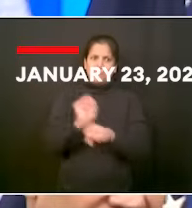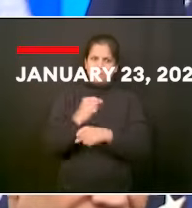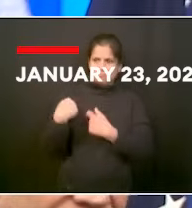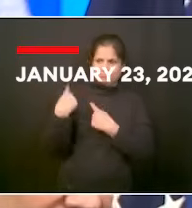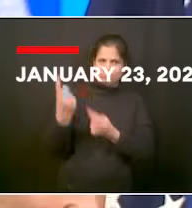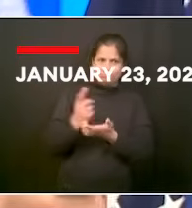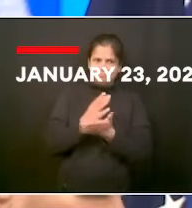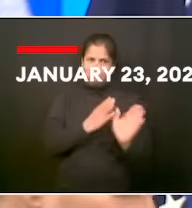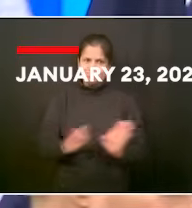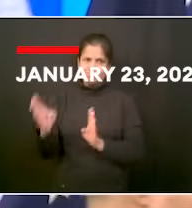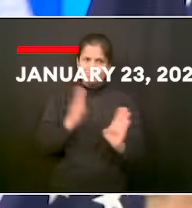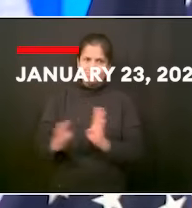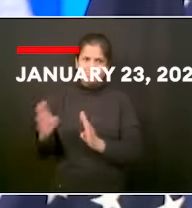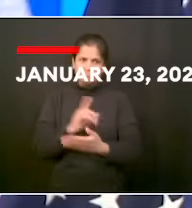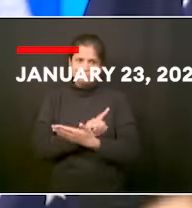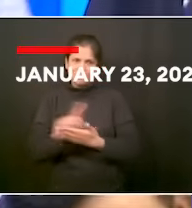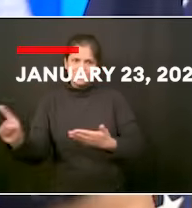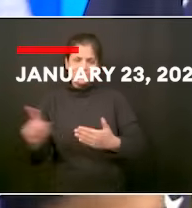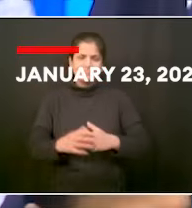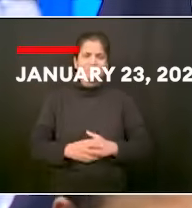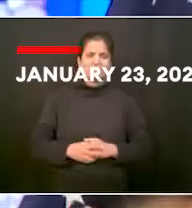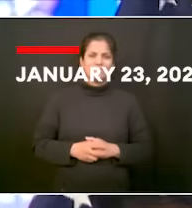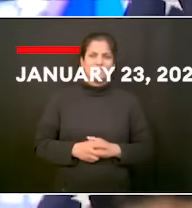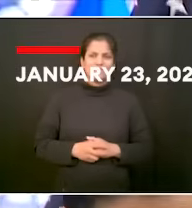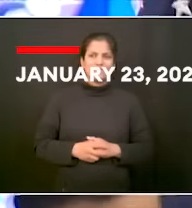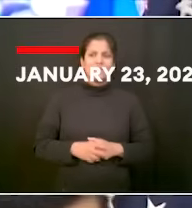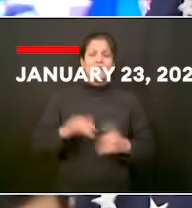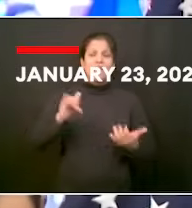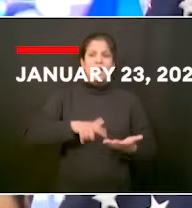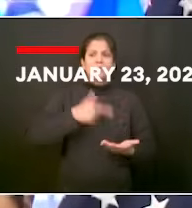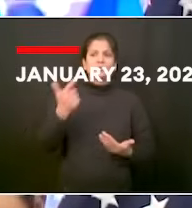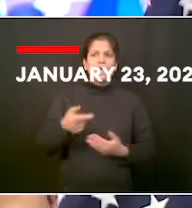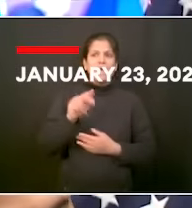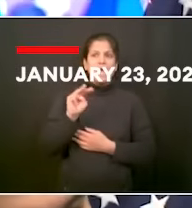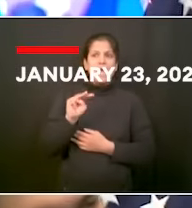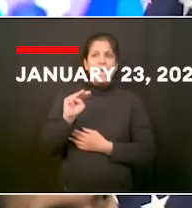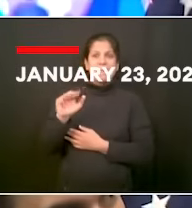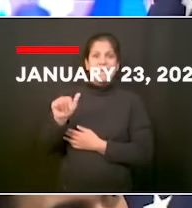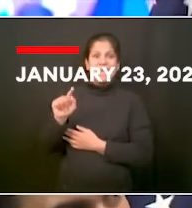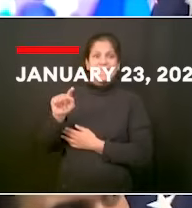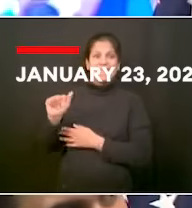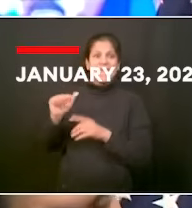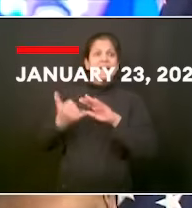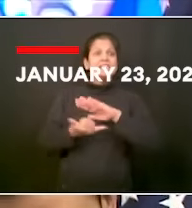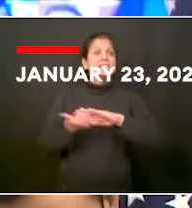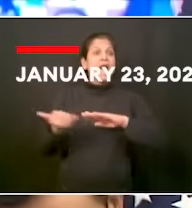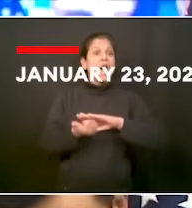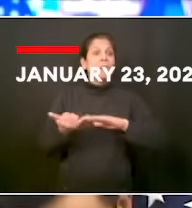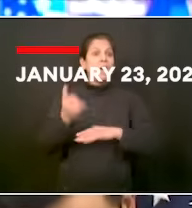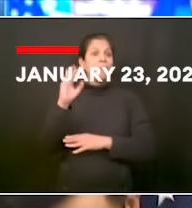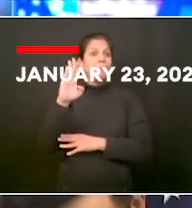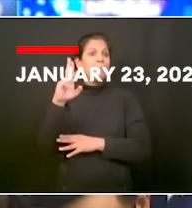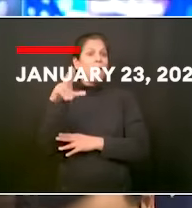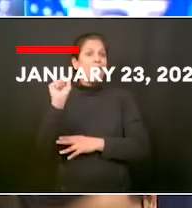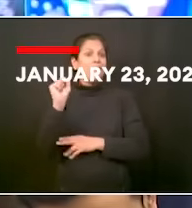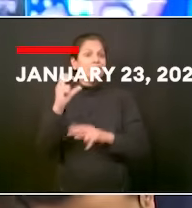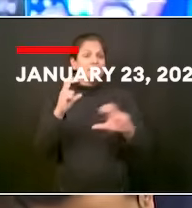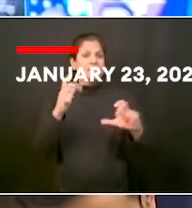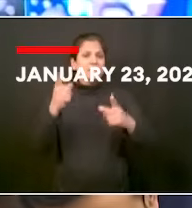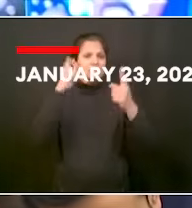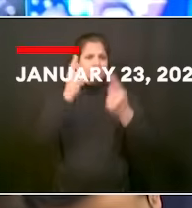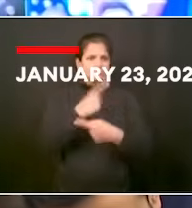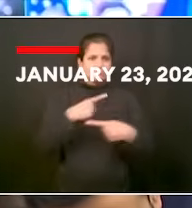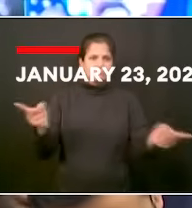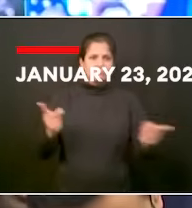CEO, Jano Lieber. Thank you, Mayor, and I know some of us who dread reality TV are glad to know there's